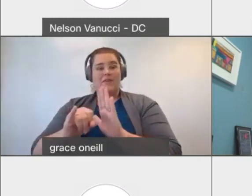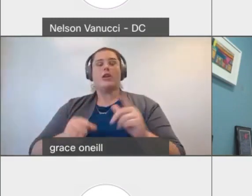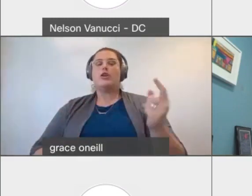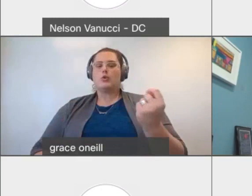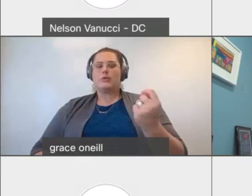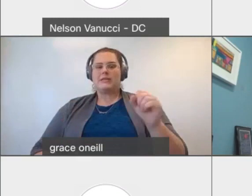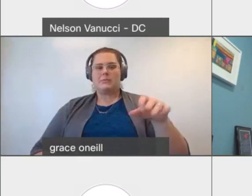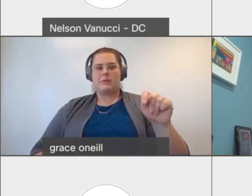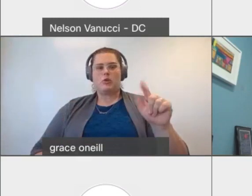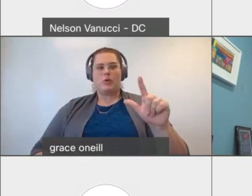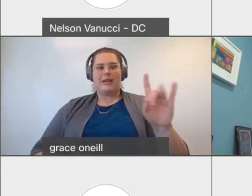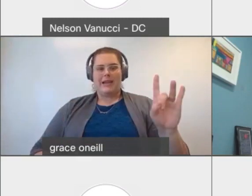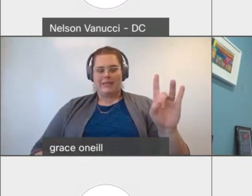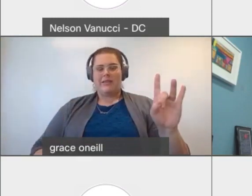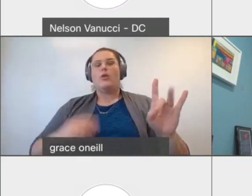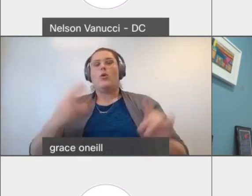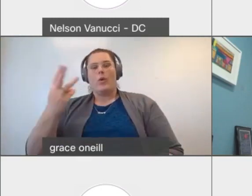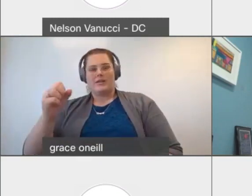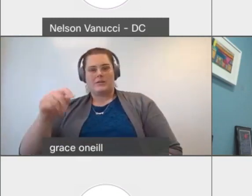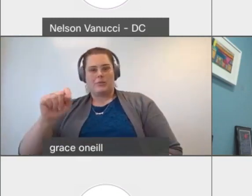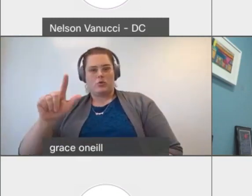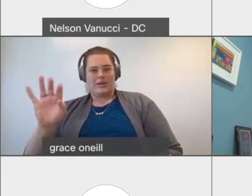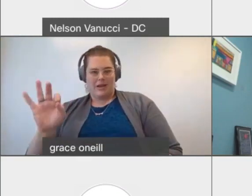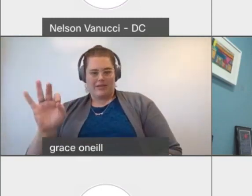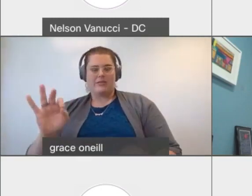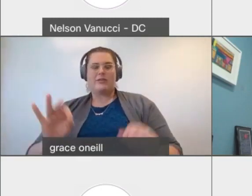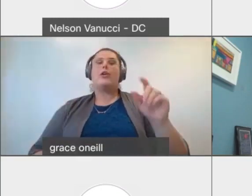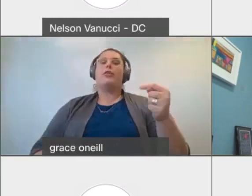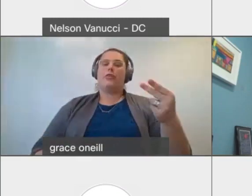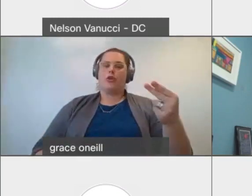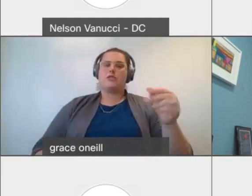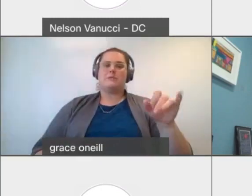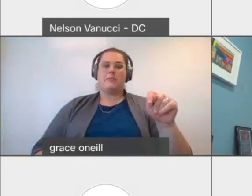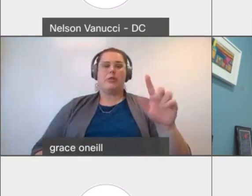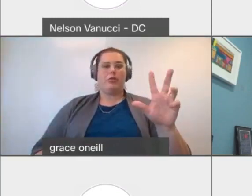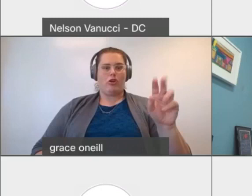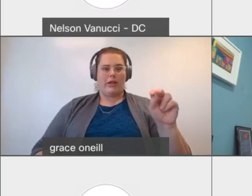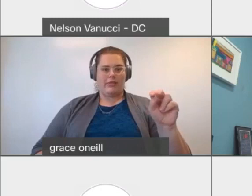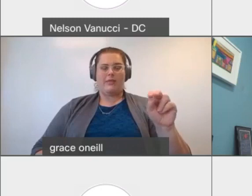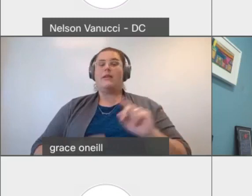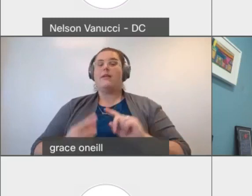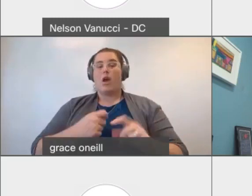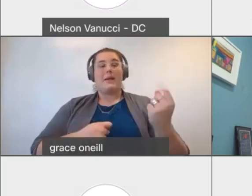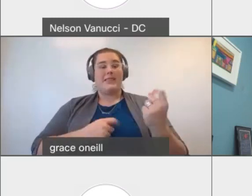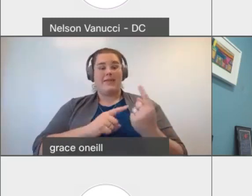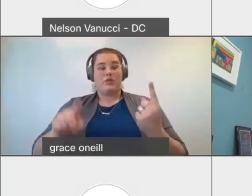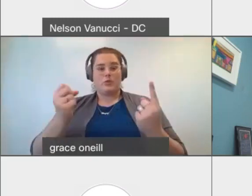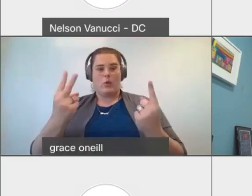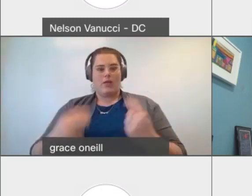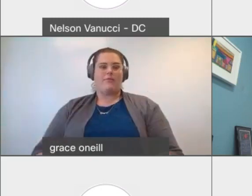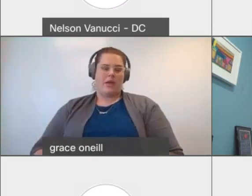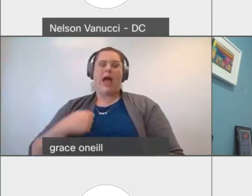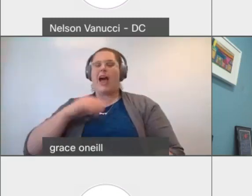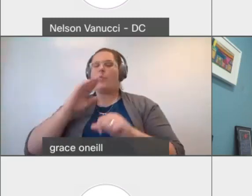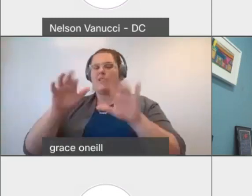28th, Wednesday, September 29th, and Thursday, September 30th from 11 a.m. to 12 p.m. I will put that in the chat,